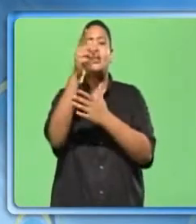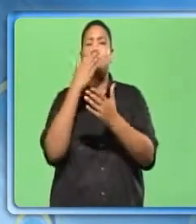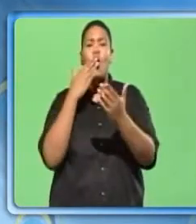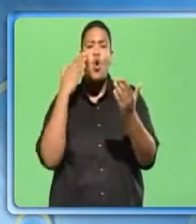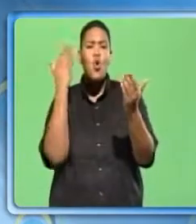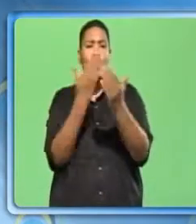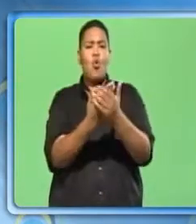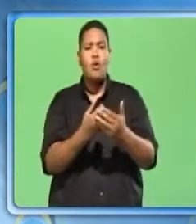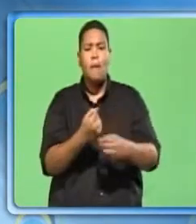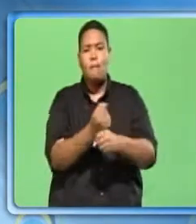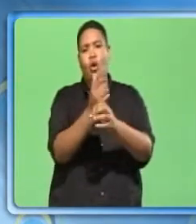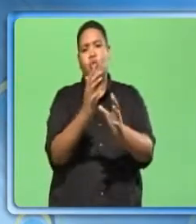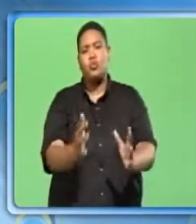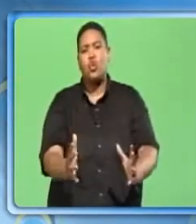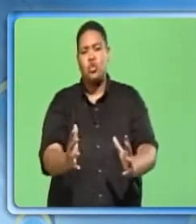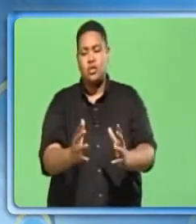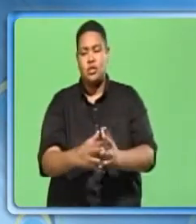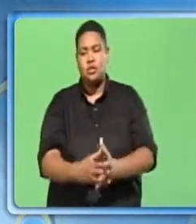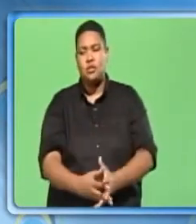primary producers.